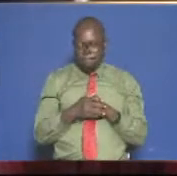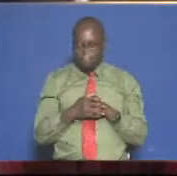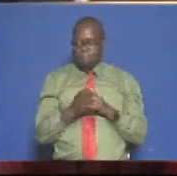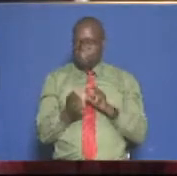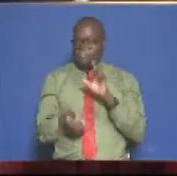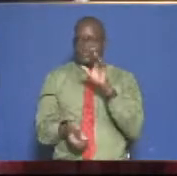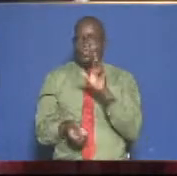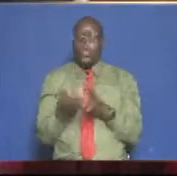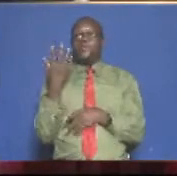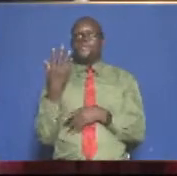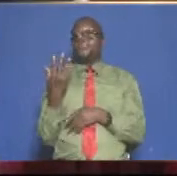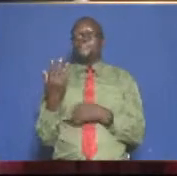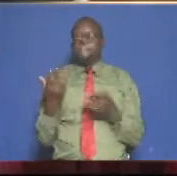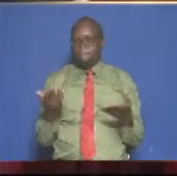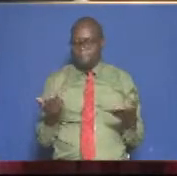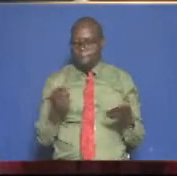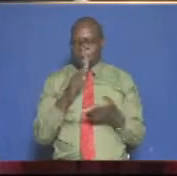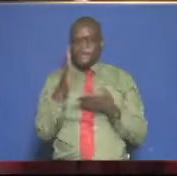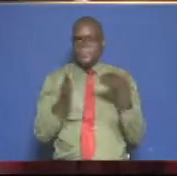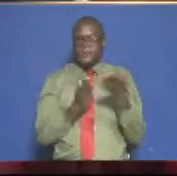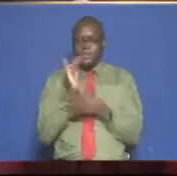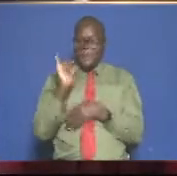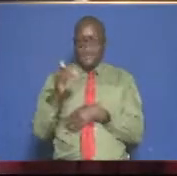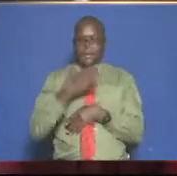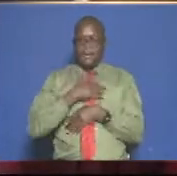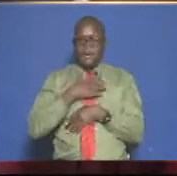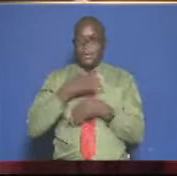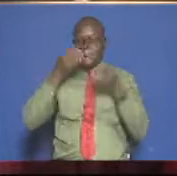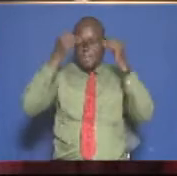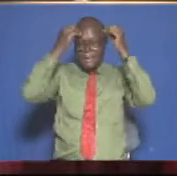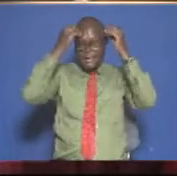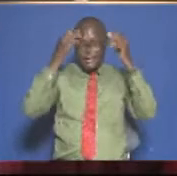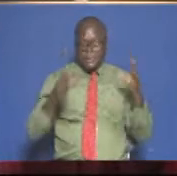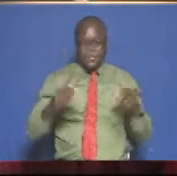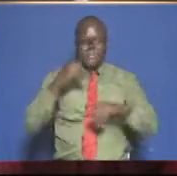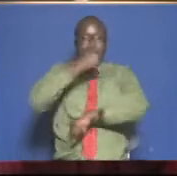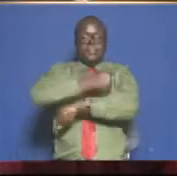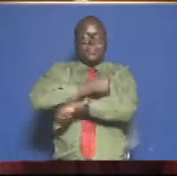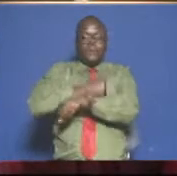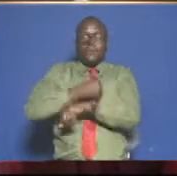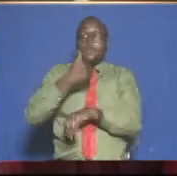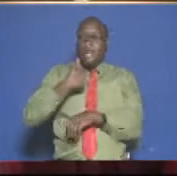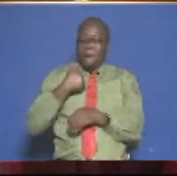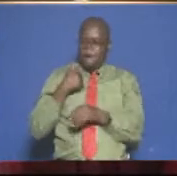launch and to ensure that our students in school had good classes.